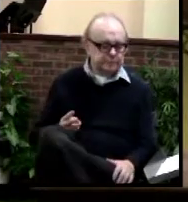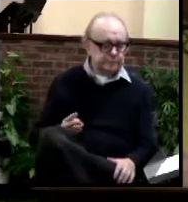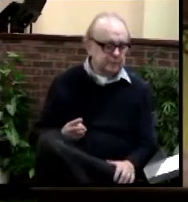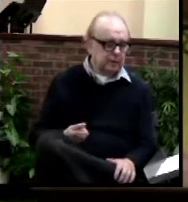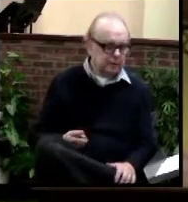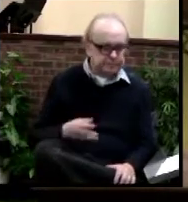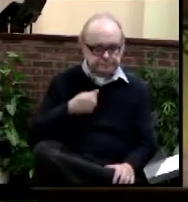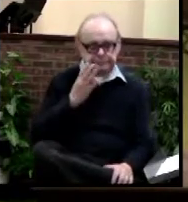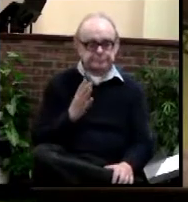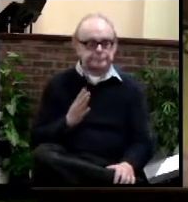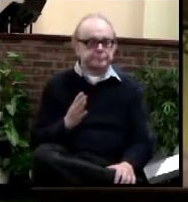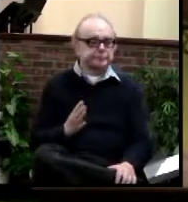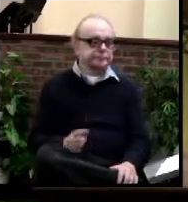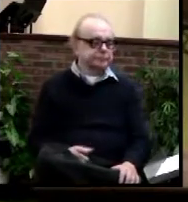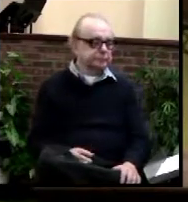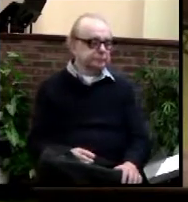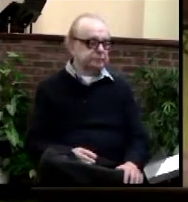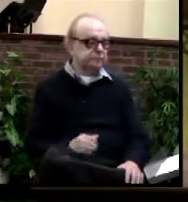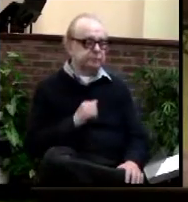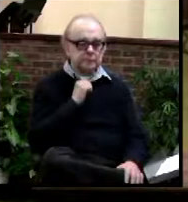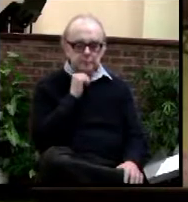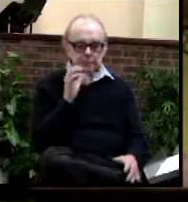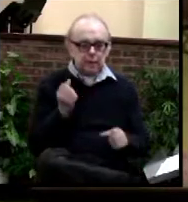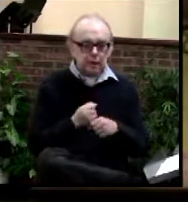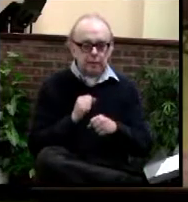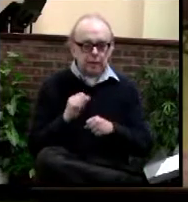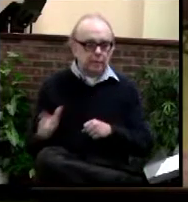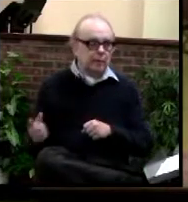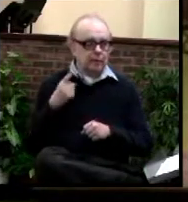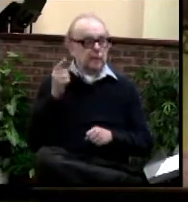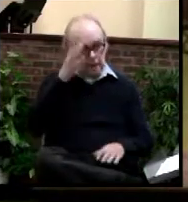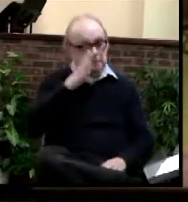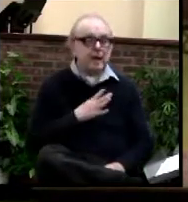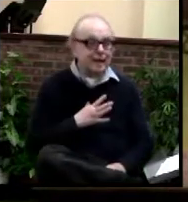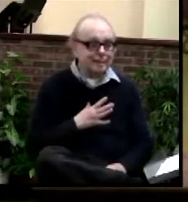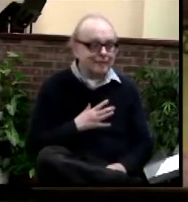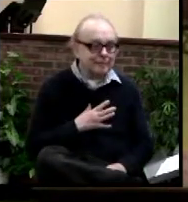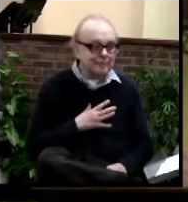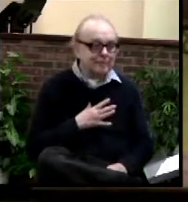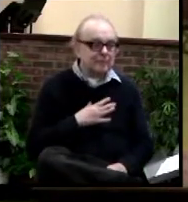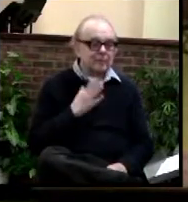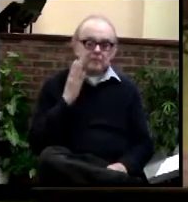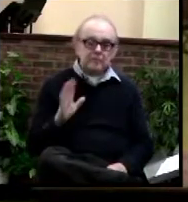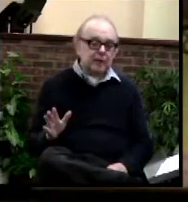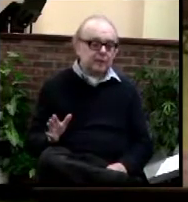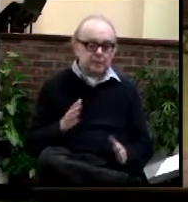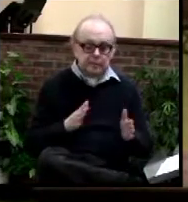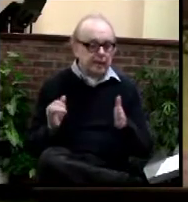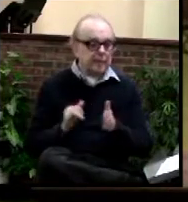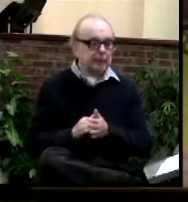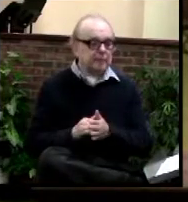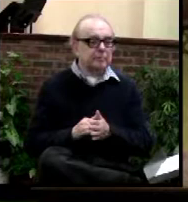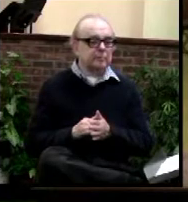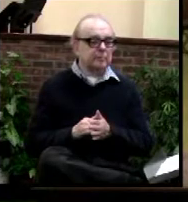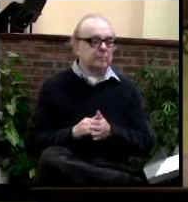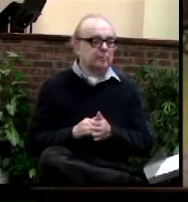God did not create hell for man. Never intended. It was only